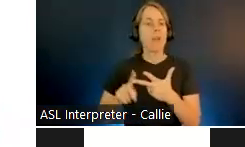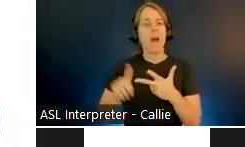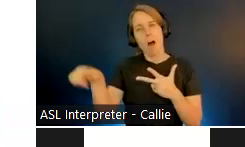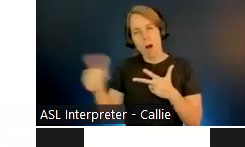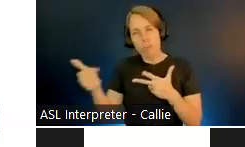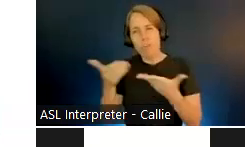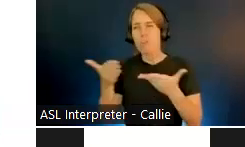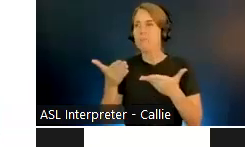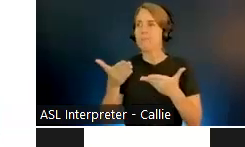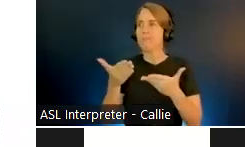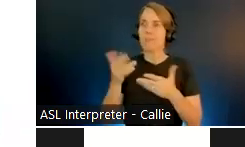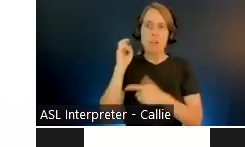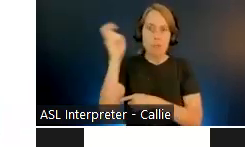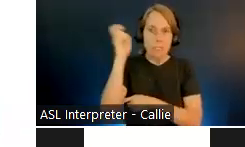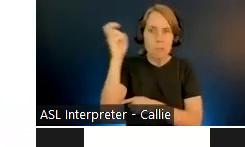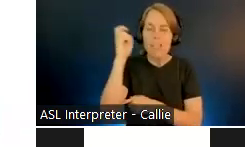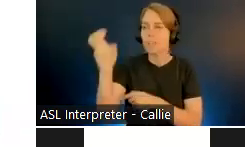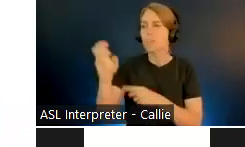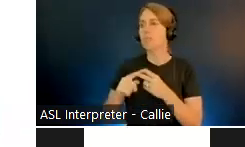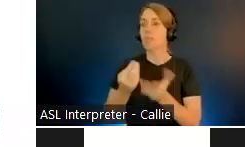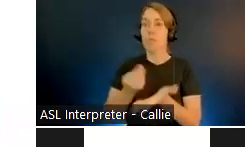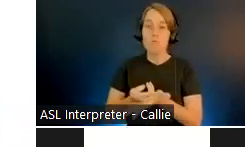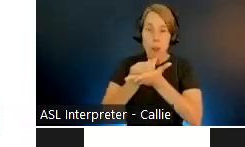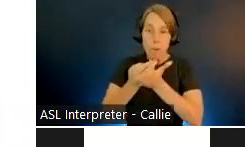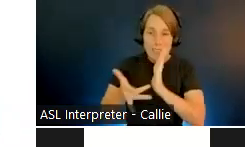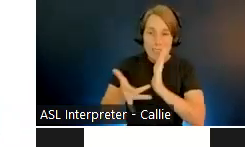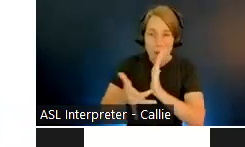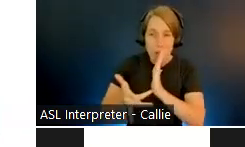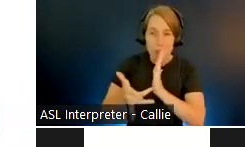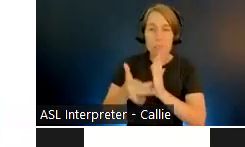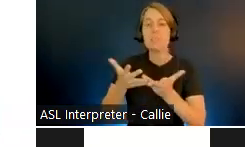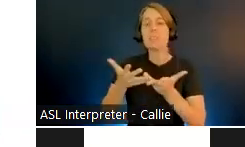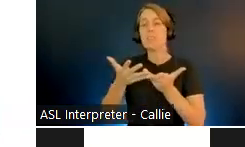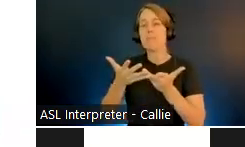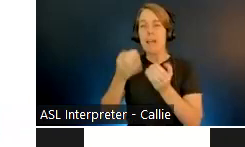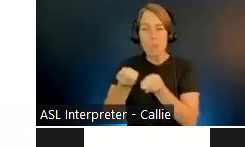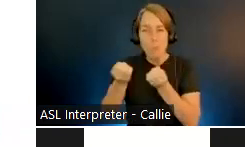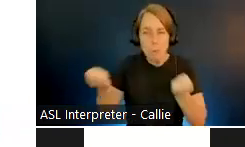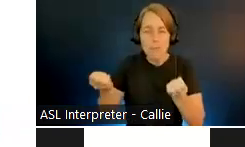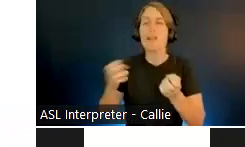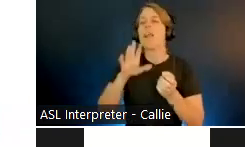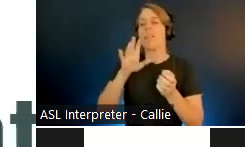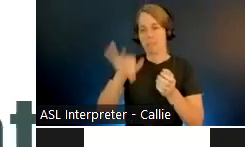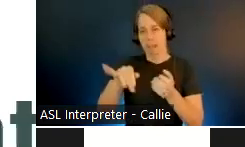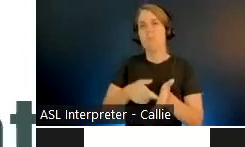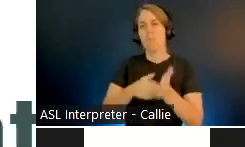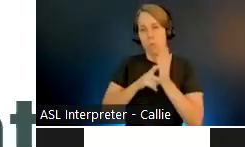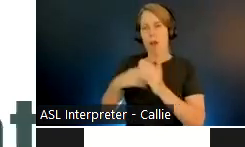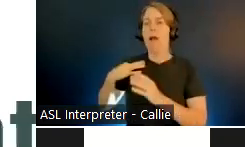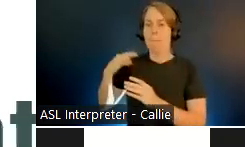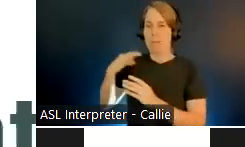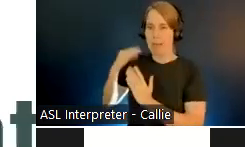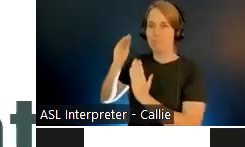rehabilitation technology, that also require an application. Next slide, please.